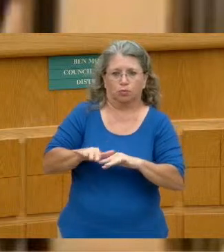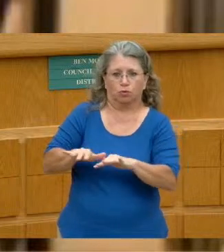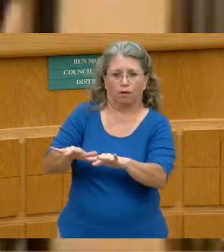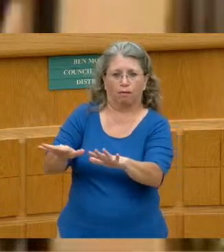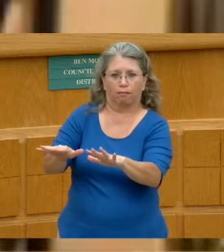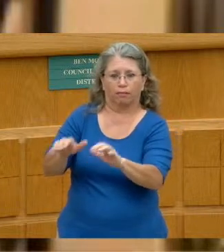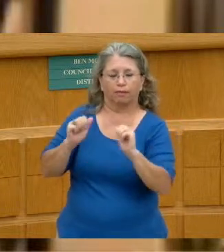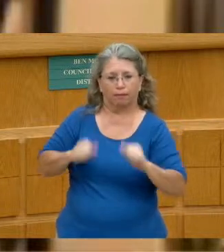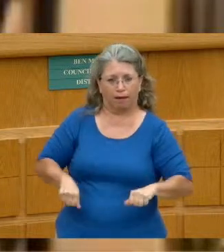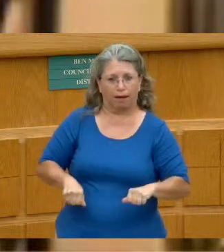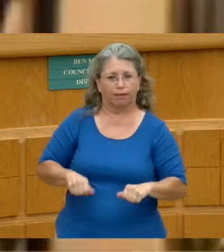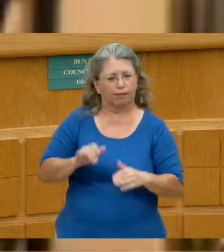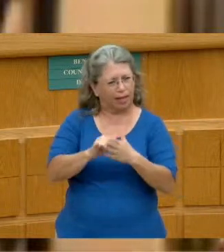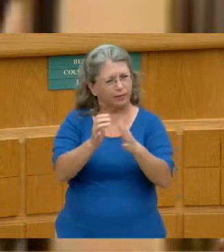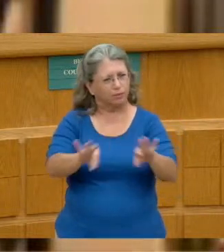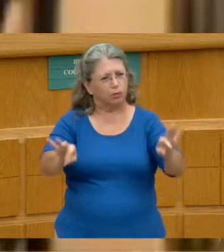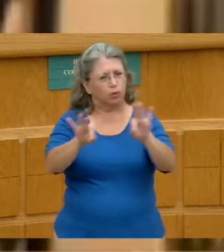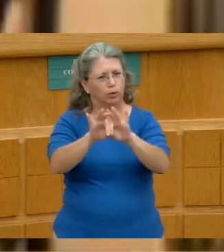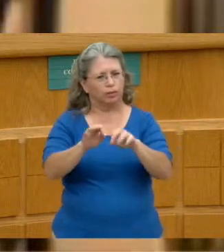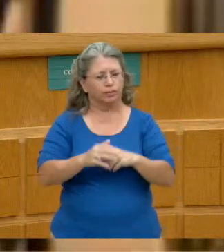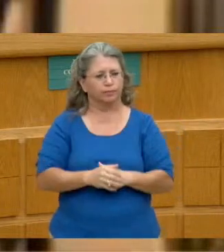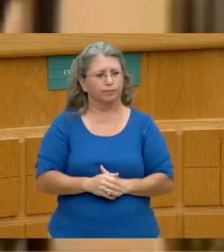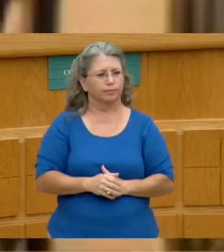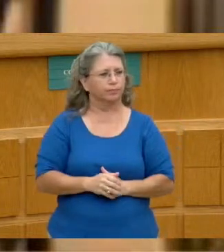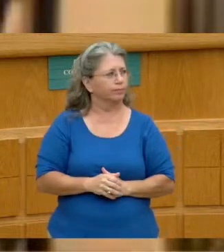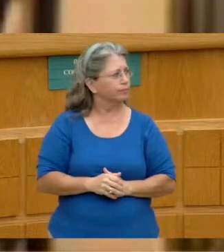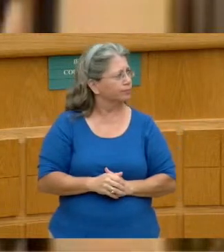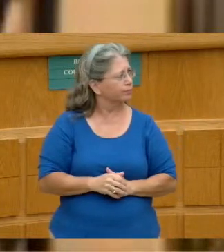So that's a really important message.